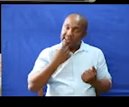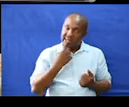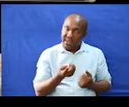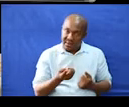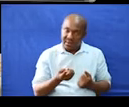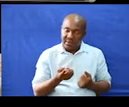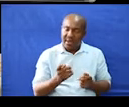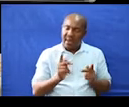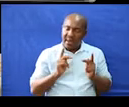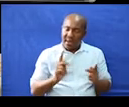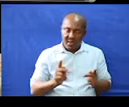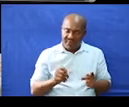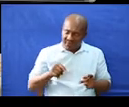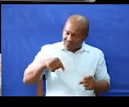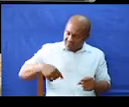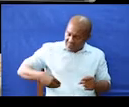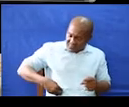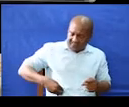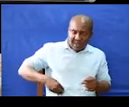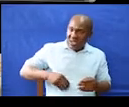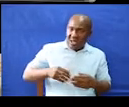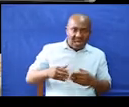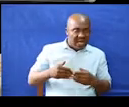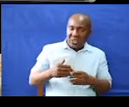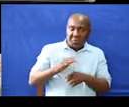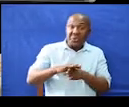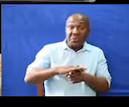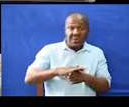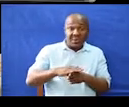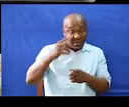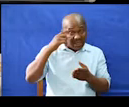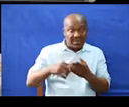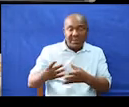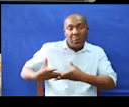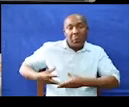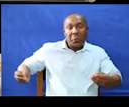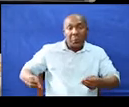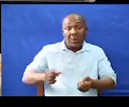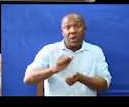the part will perish away. The use and disuse theory.